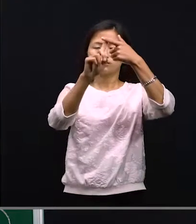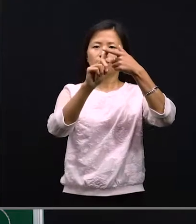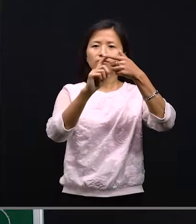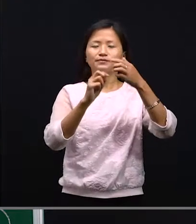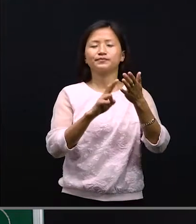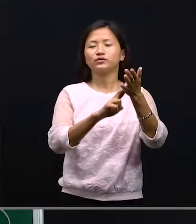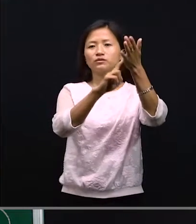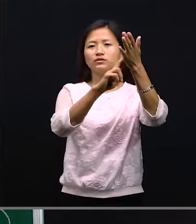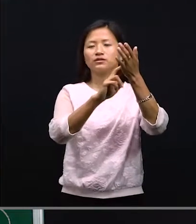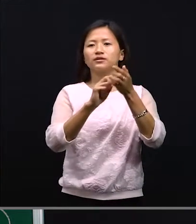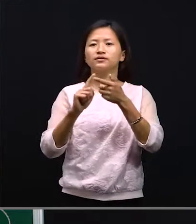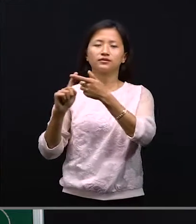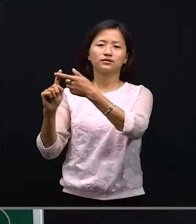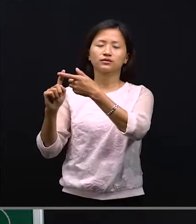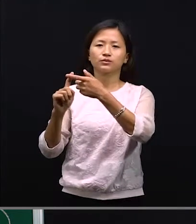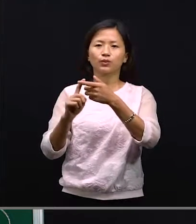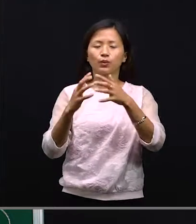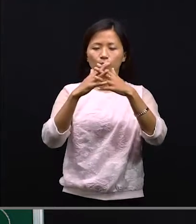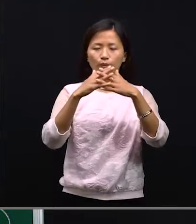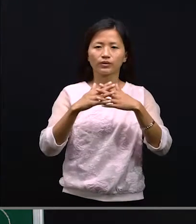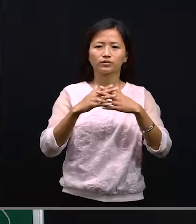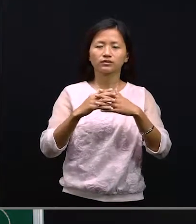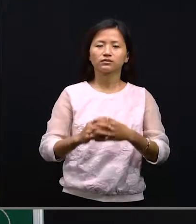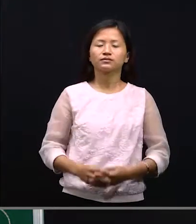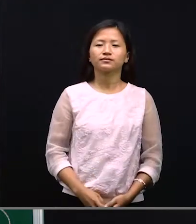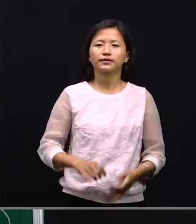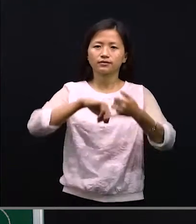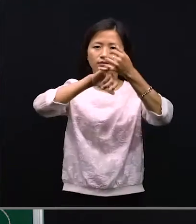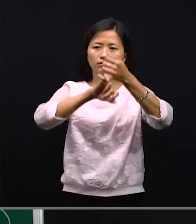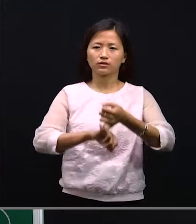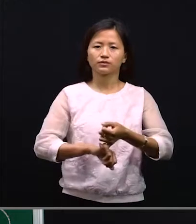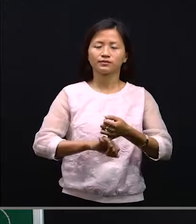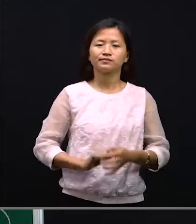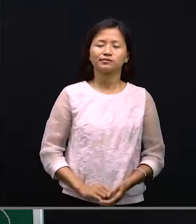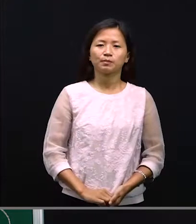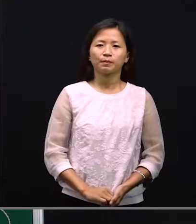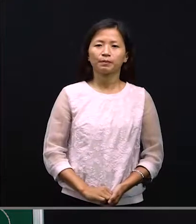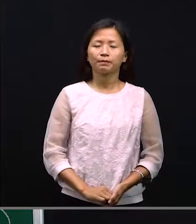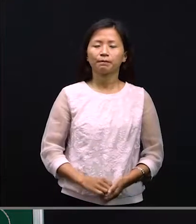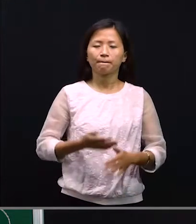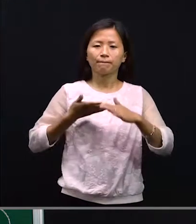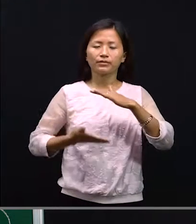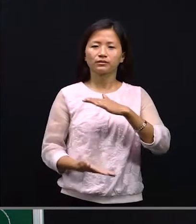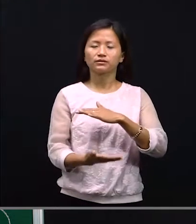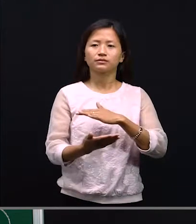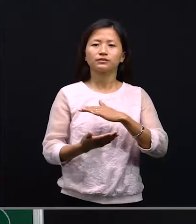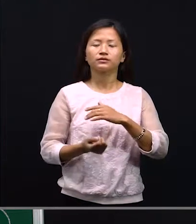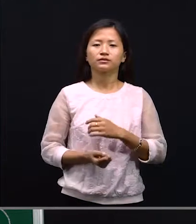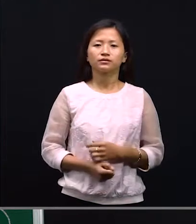west and east. So this part is the north. Okay, now this below this part